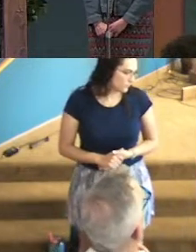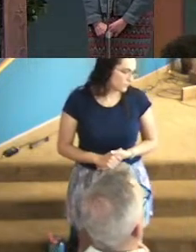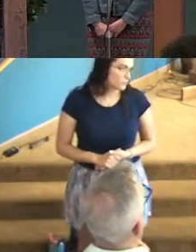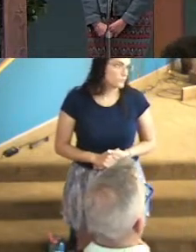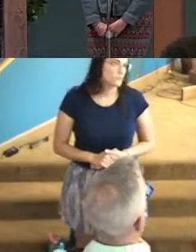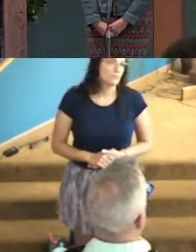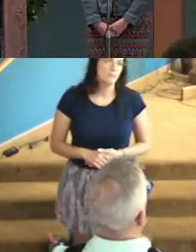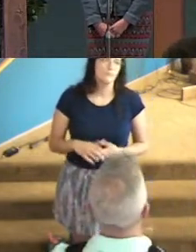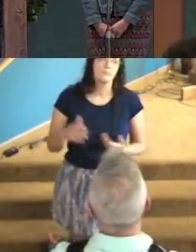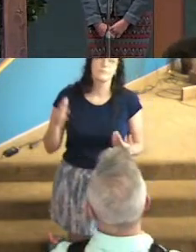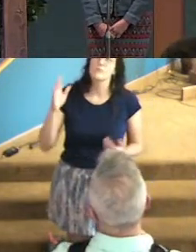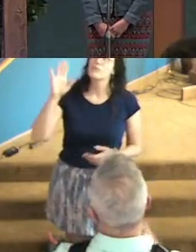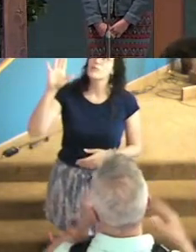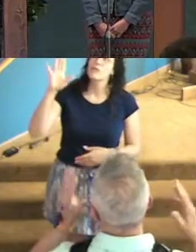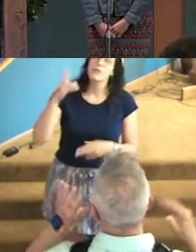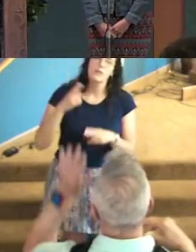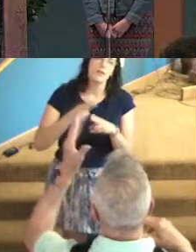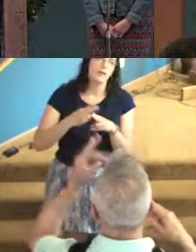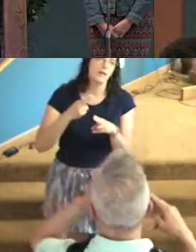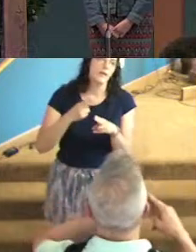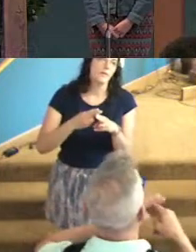name. It's your